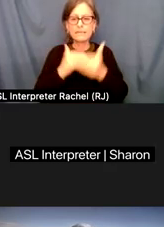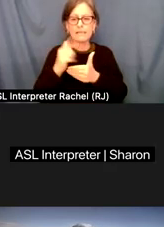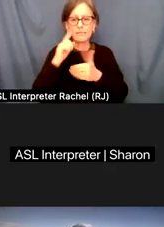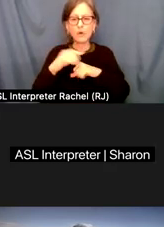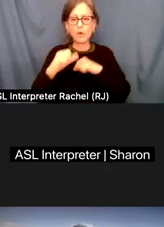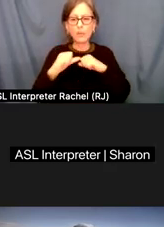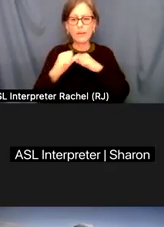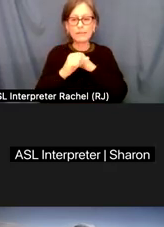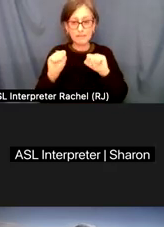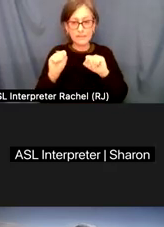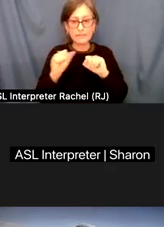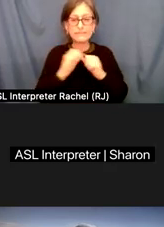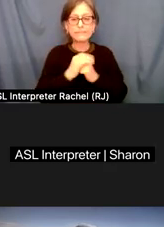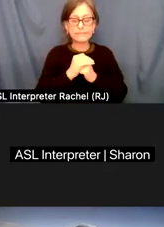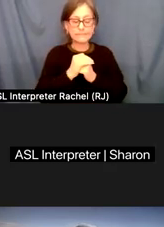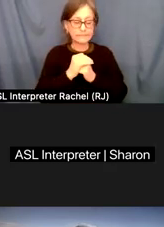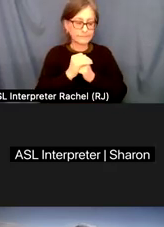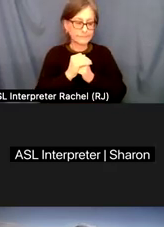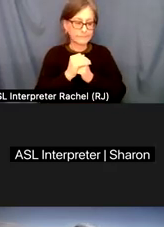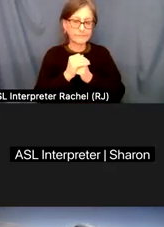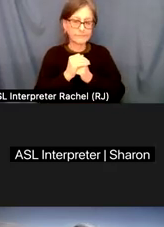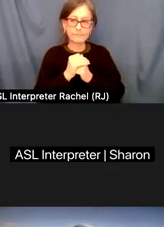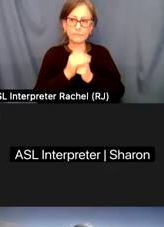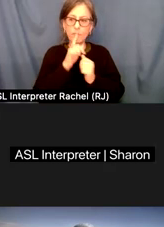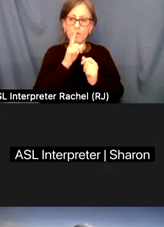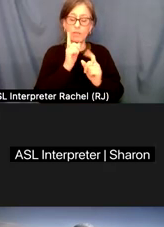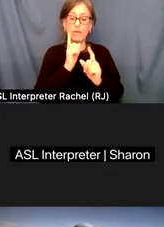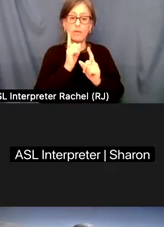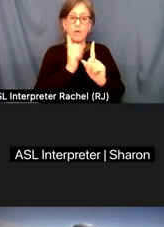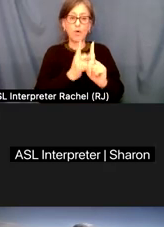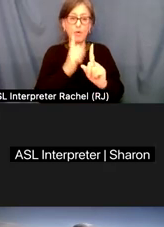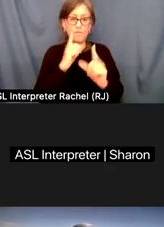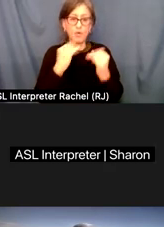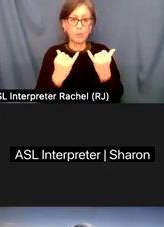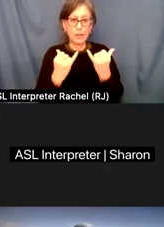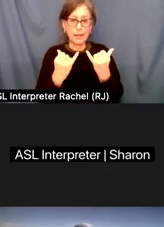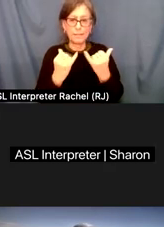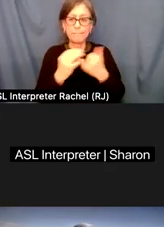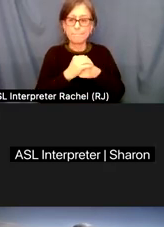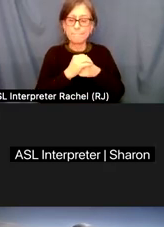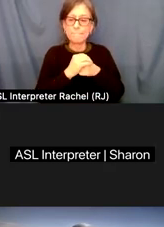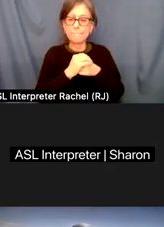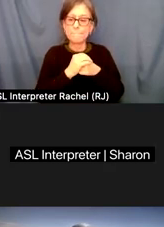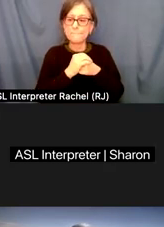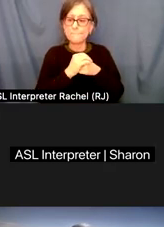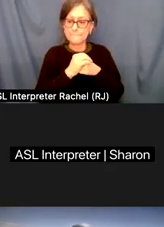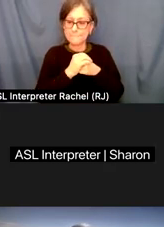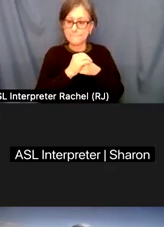safety. And really the purpose and our goal today is that